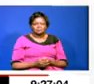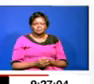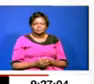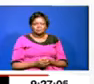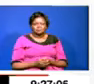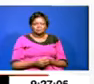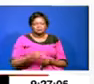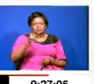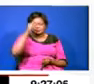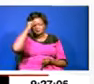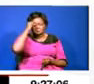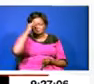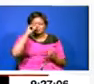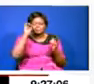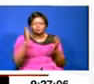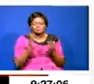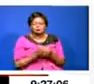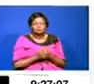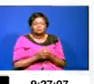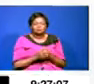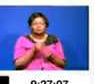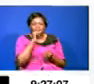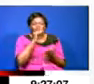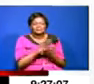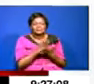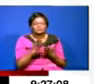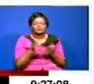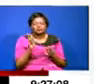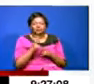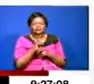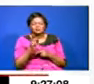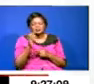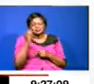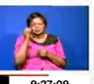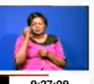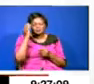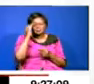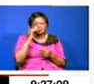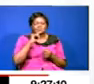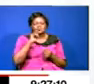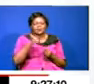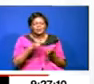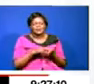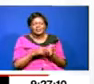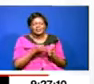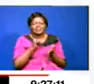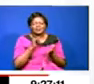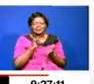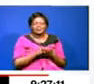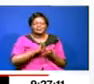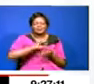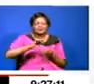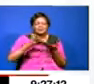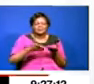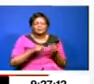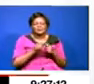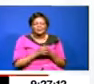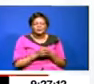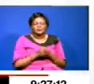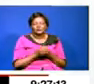The government is urging the private sector to tap into the student housing projects niche, whose deficit currently stands at